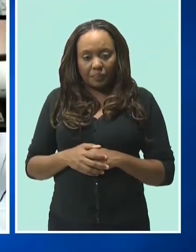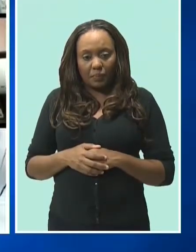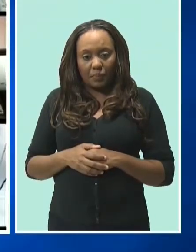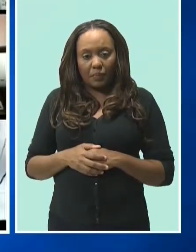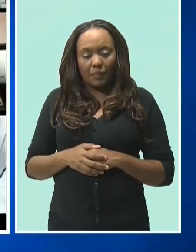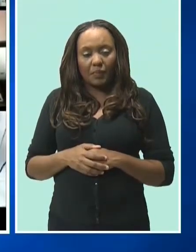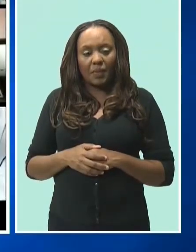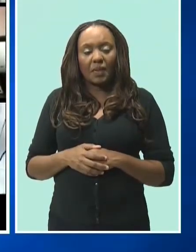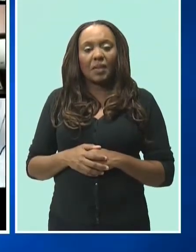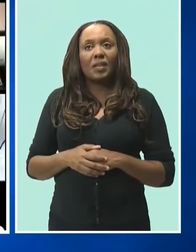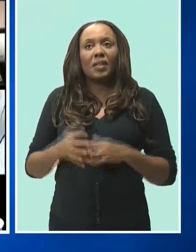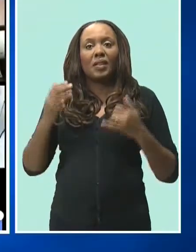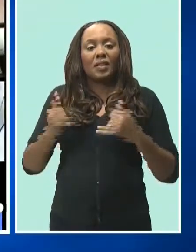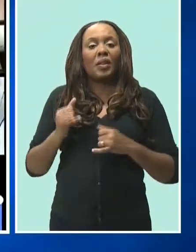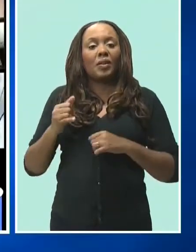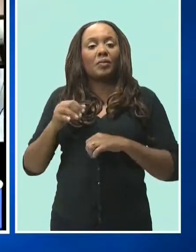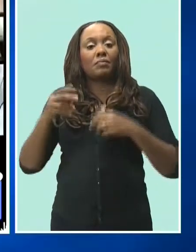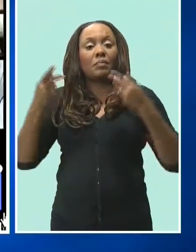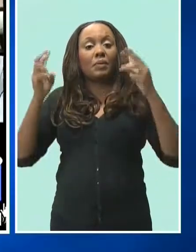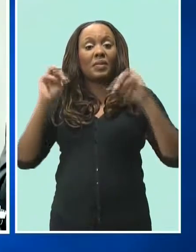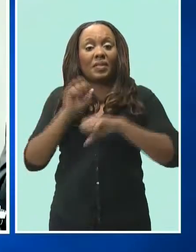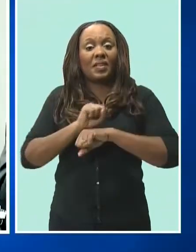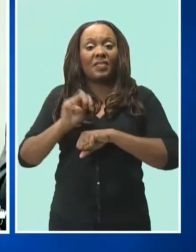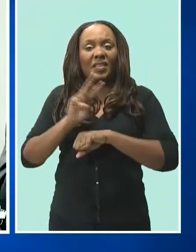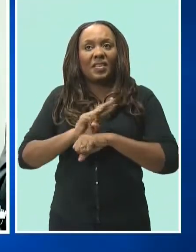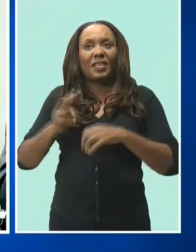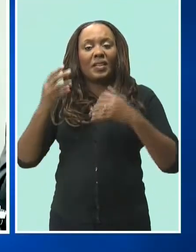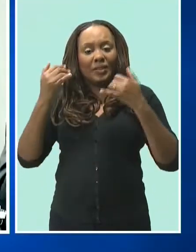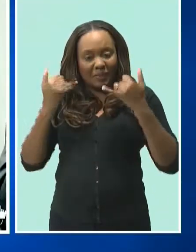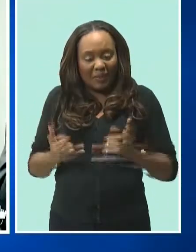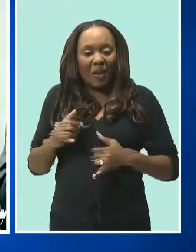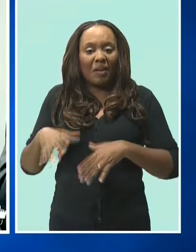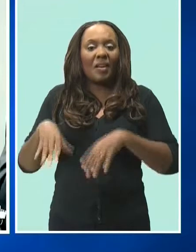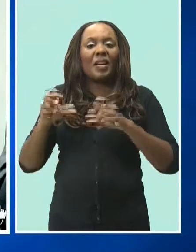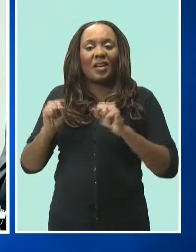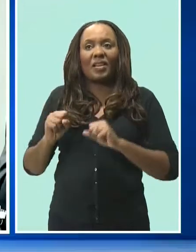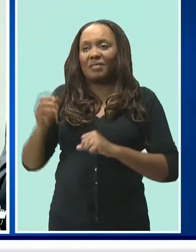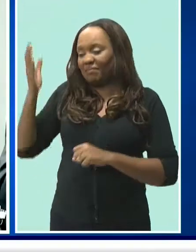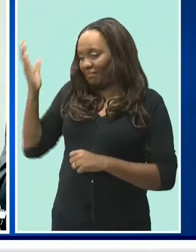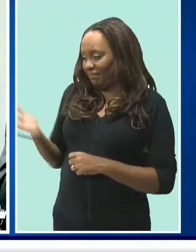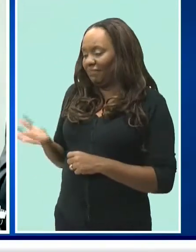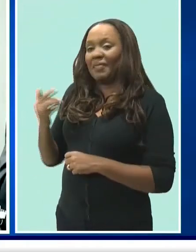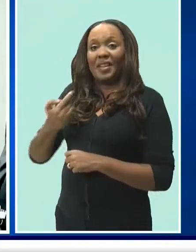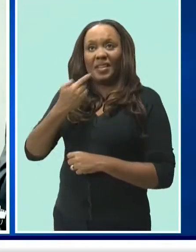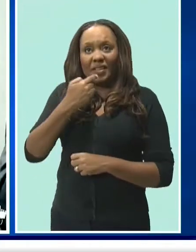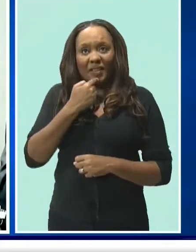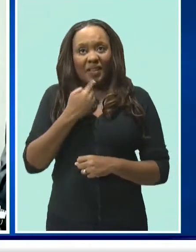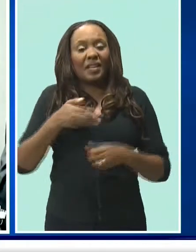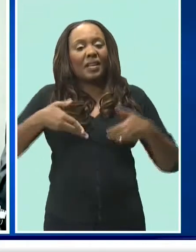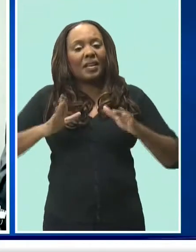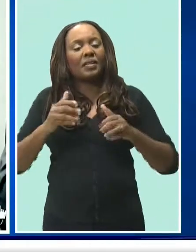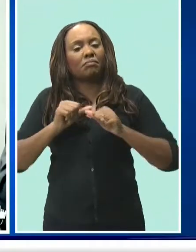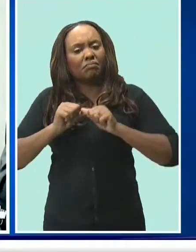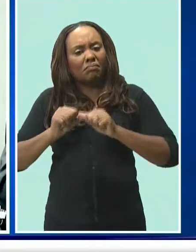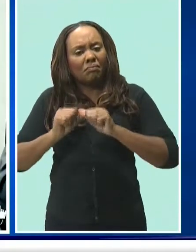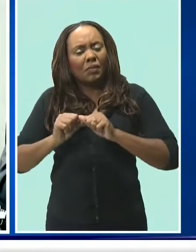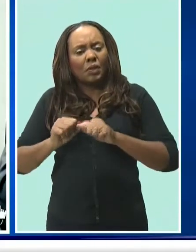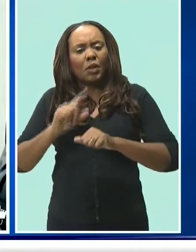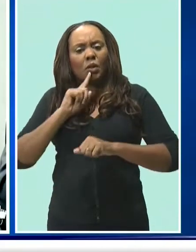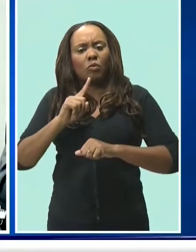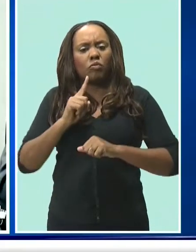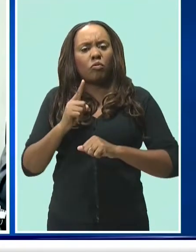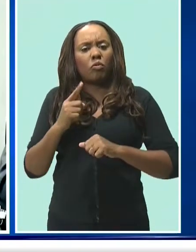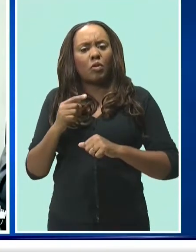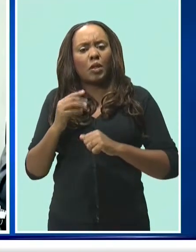Gonsalves says it's time to concentrate on the way forward. Let us build further upon our solid accomplishments